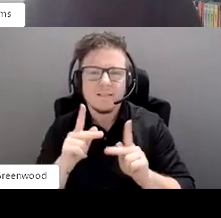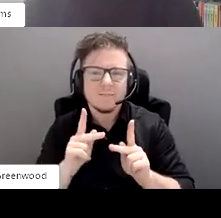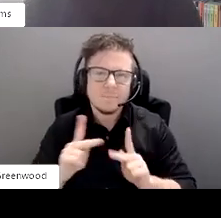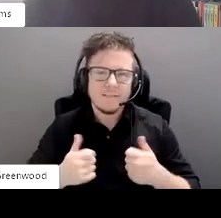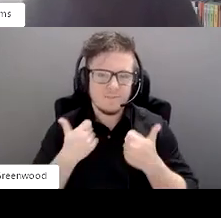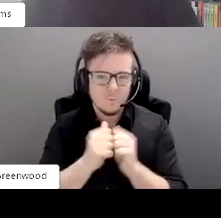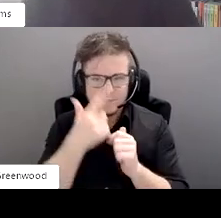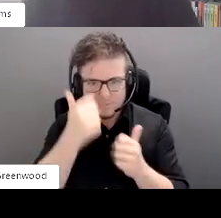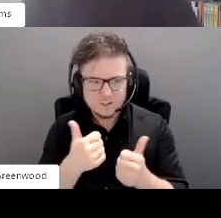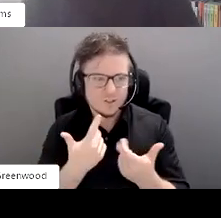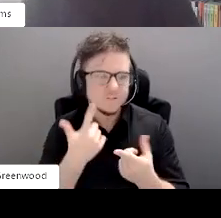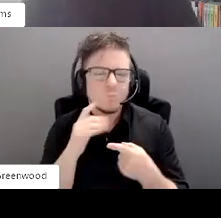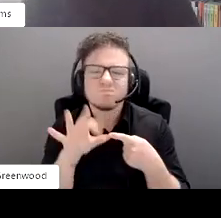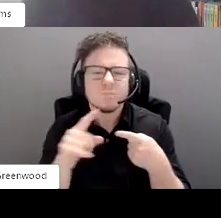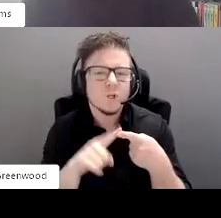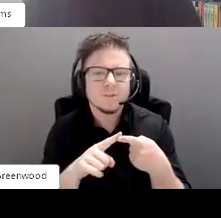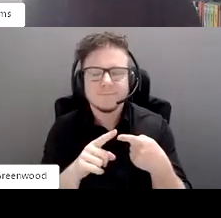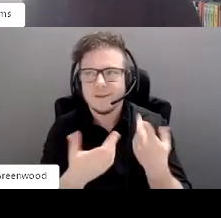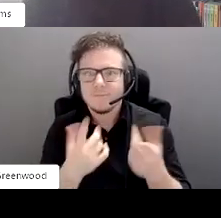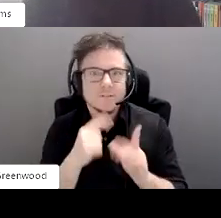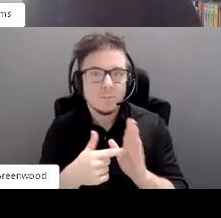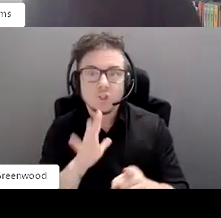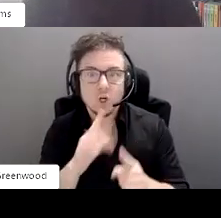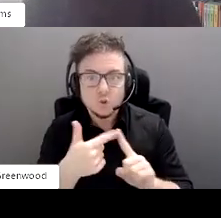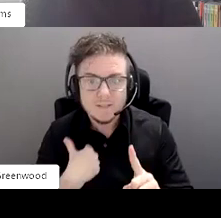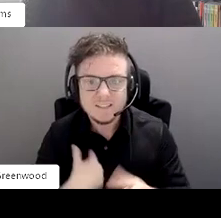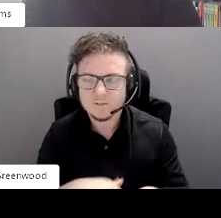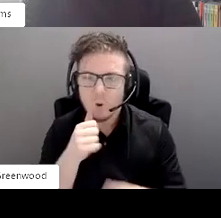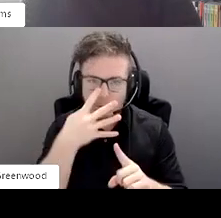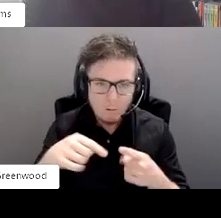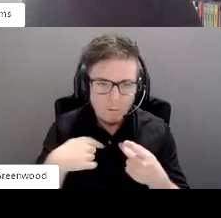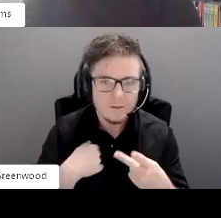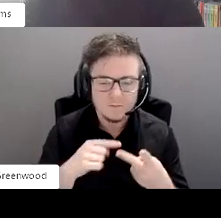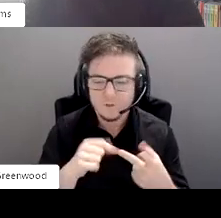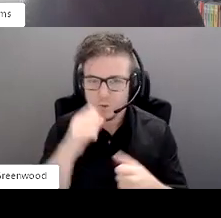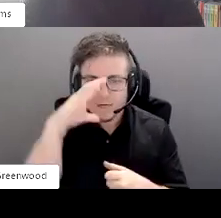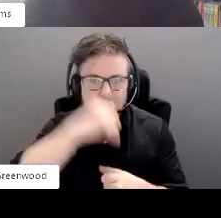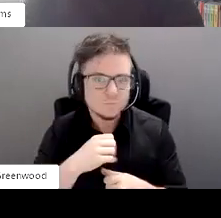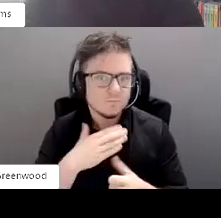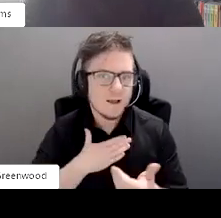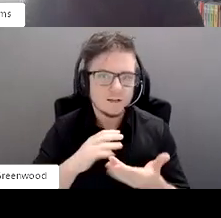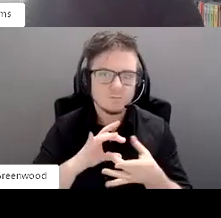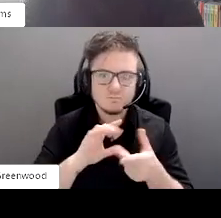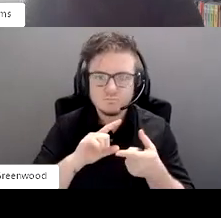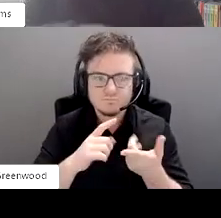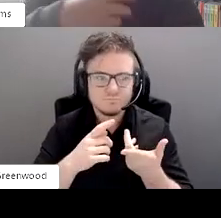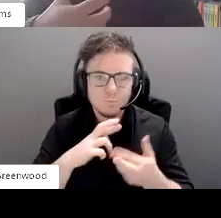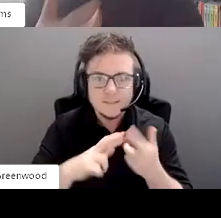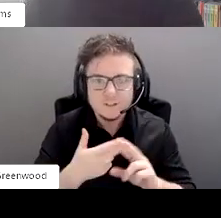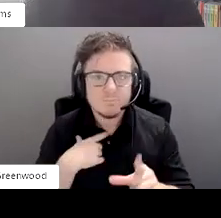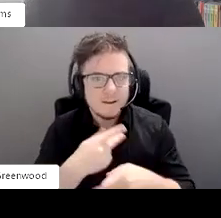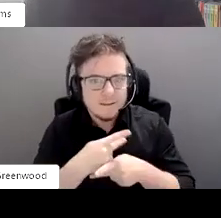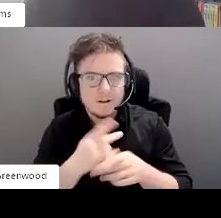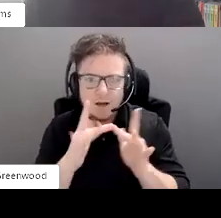talk directly to me, don't talk as if I'm not there, don't make assumptions about my relationships or care networks based on my sexual orientation, things